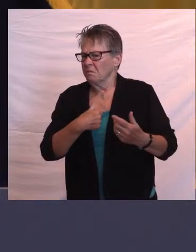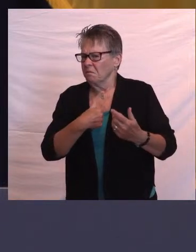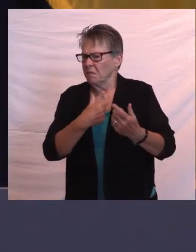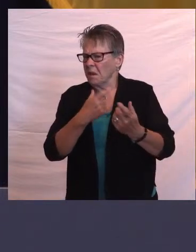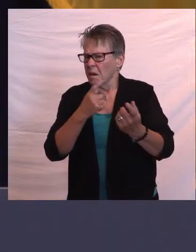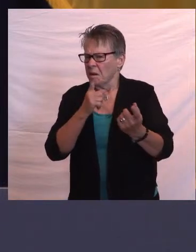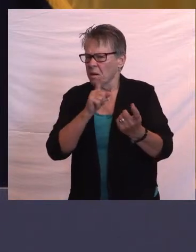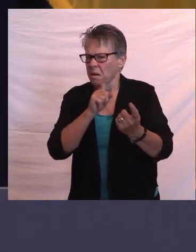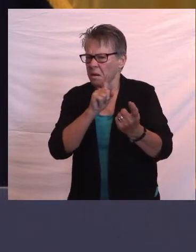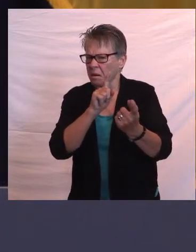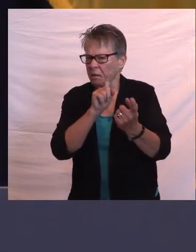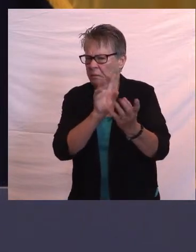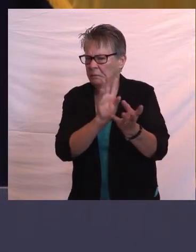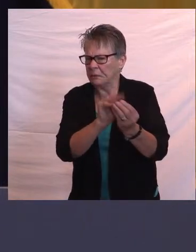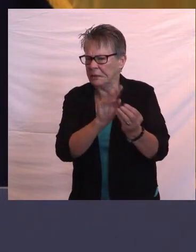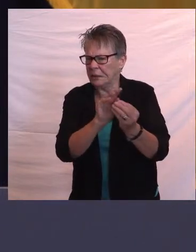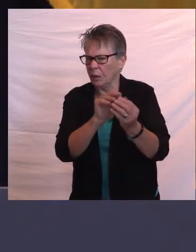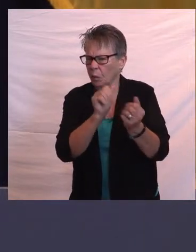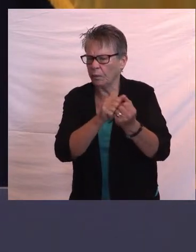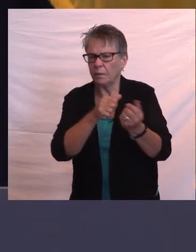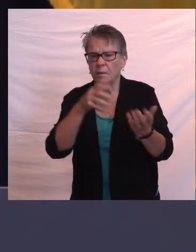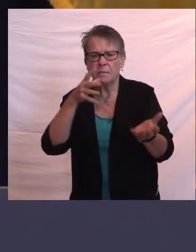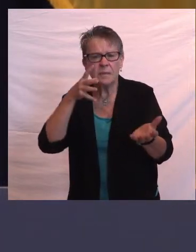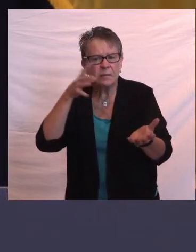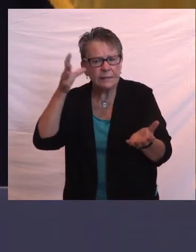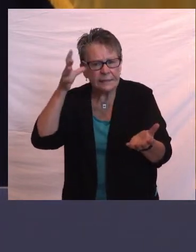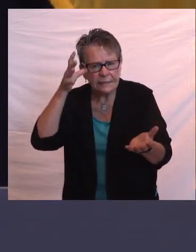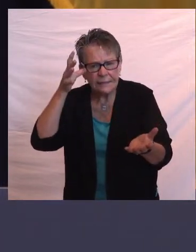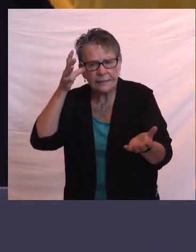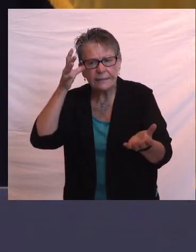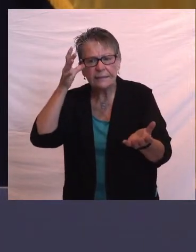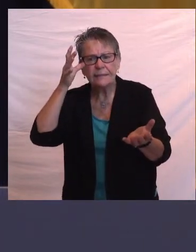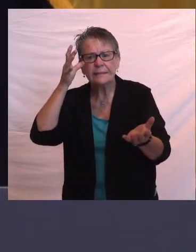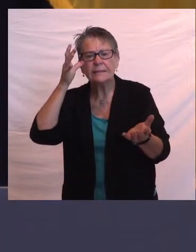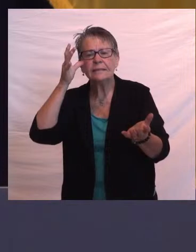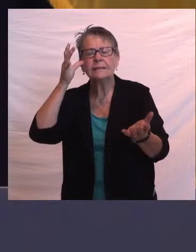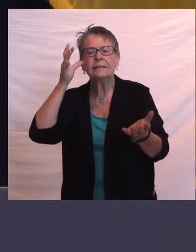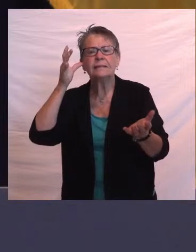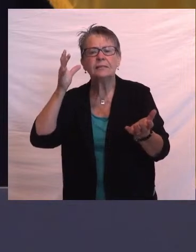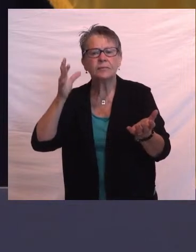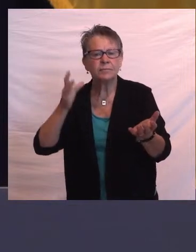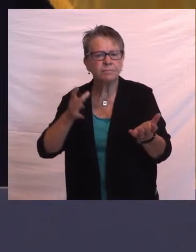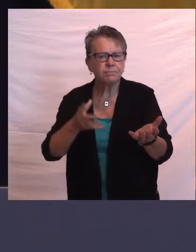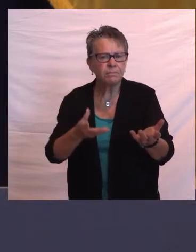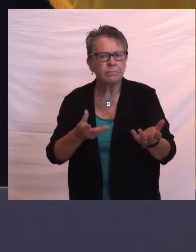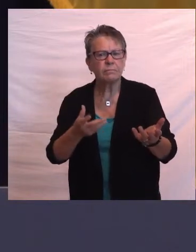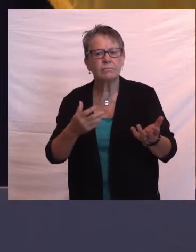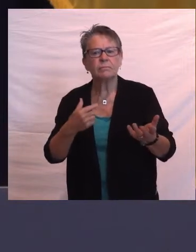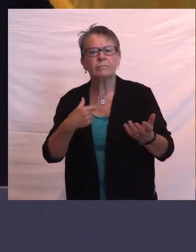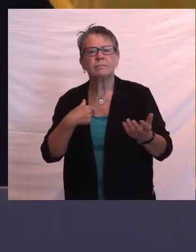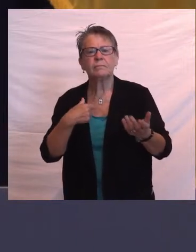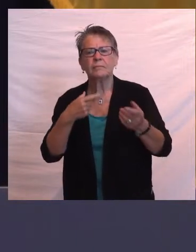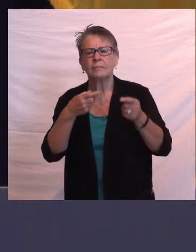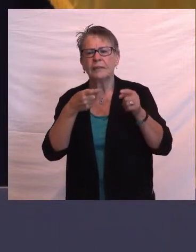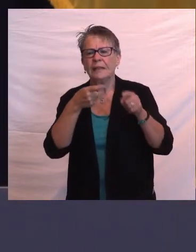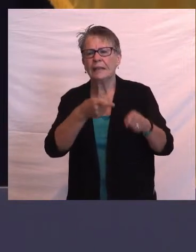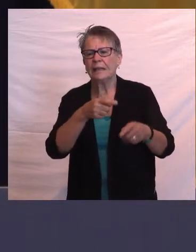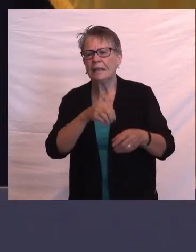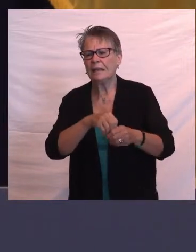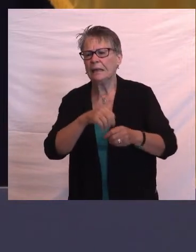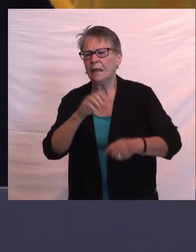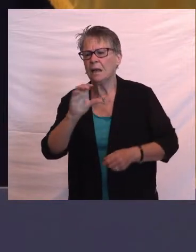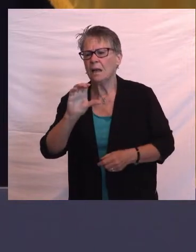husband and wife, I think, lit me up in Millville yesterday down in Cumberland County, where I spent several